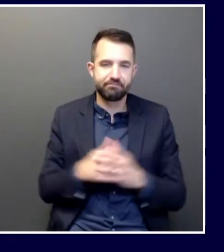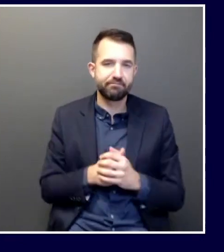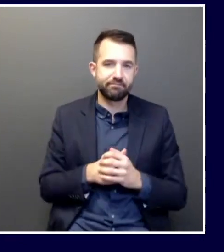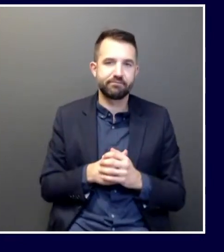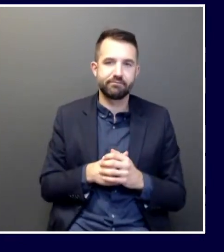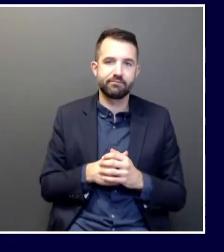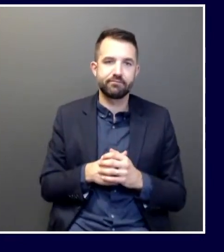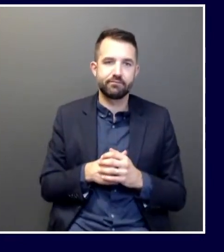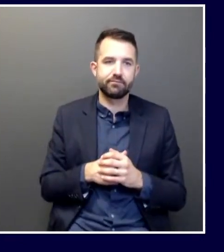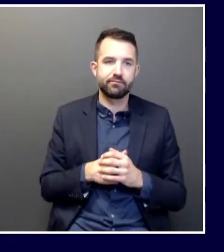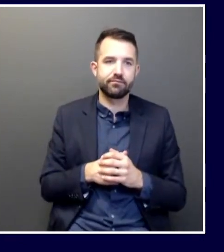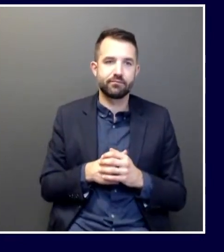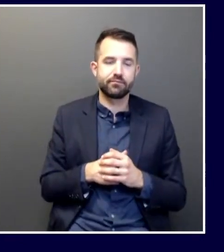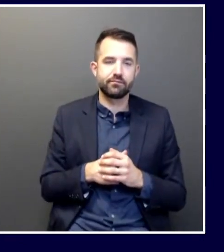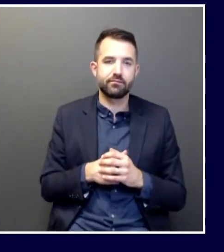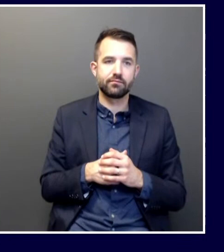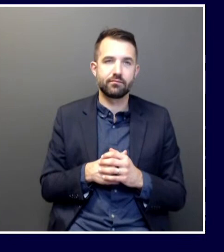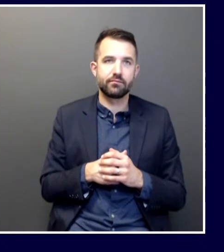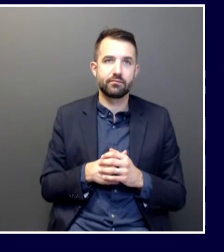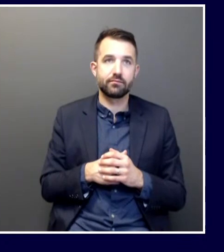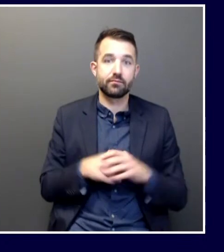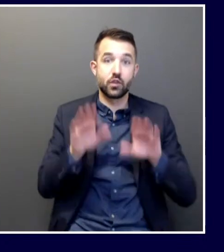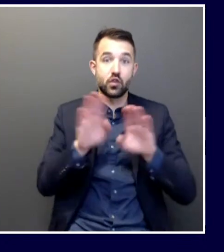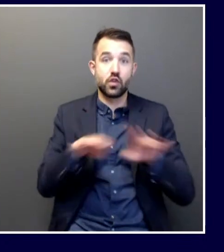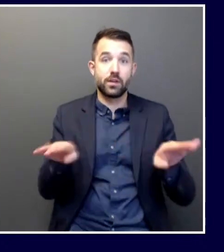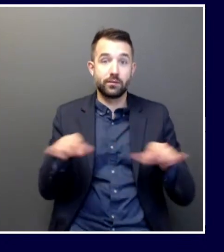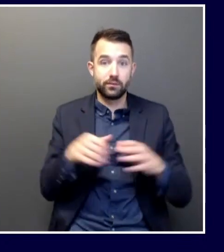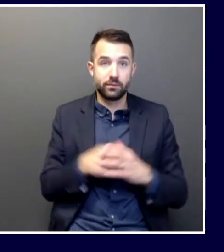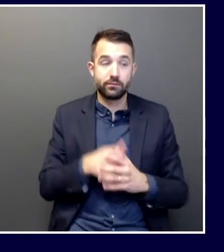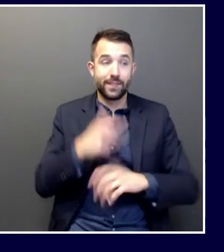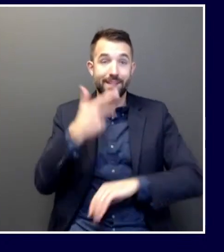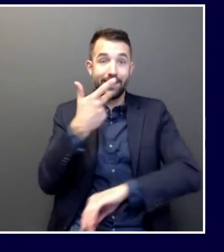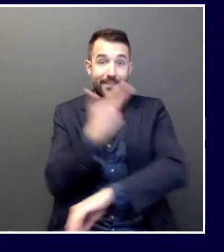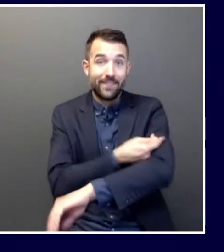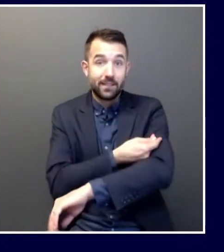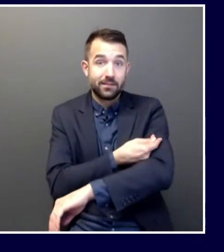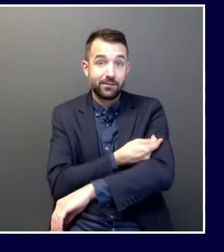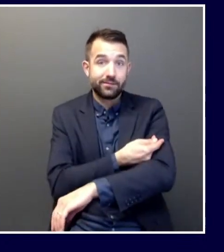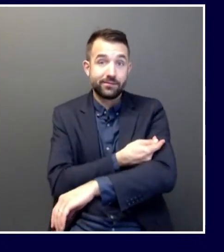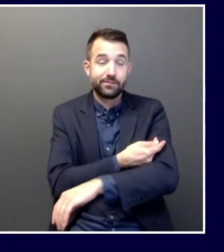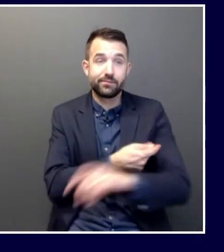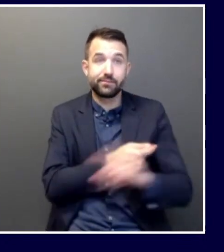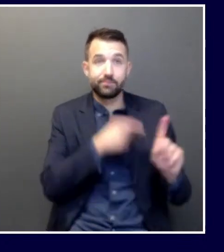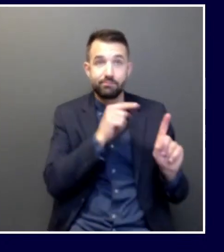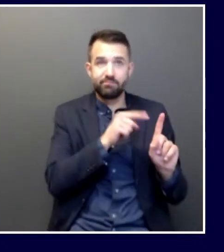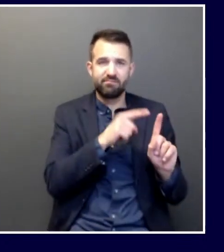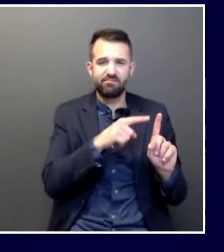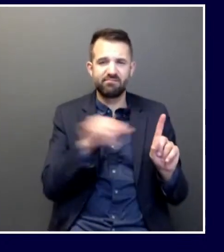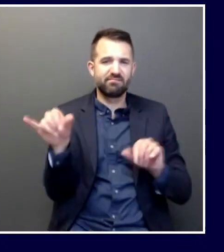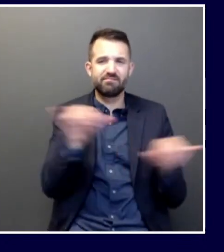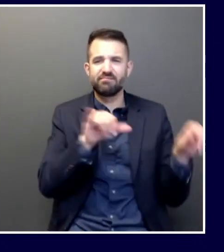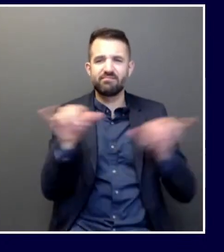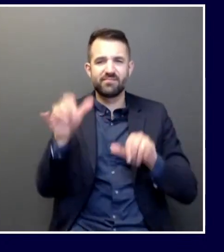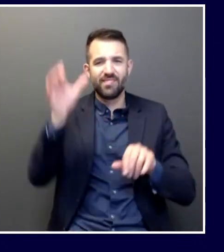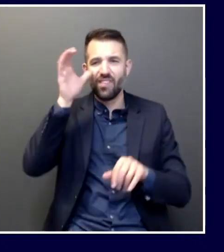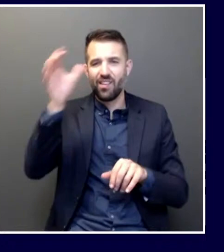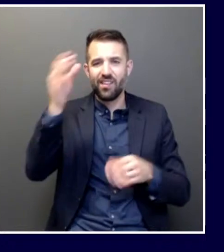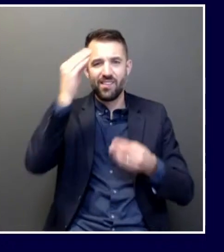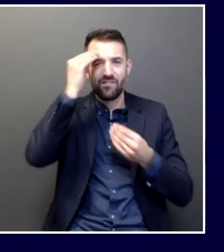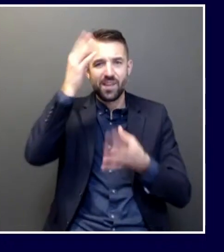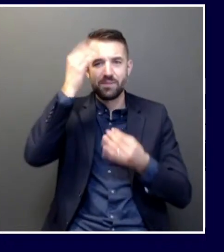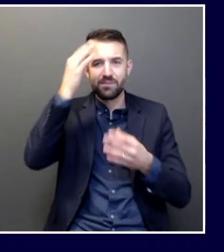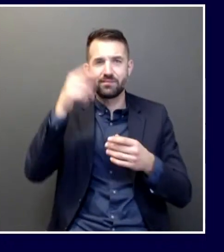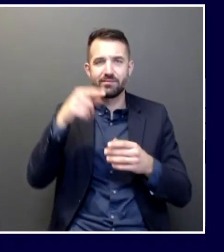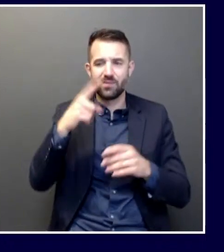the vaccination effort in children, similar to the data that's first started coming out about a year ago, when it came